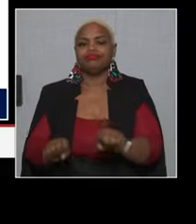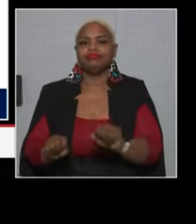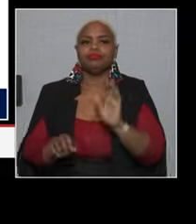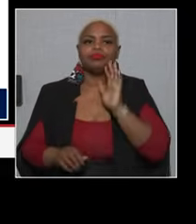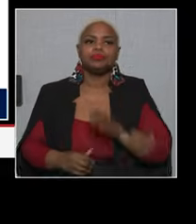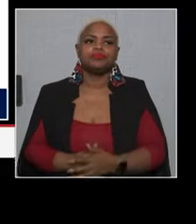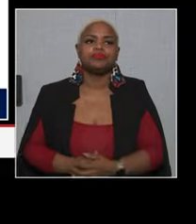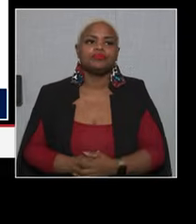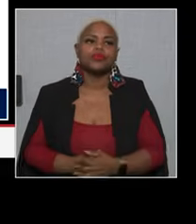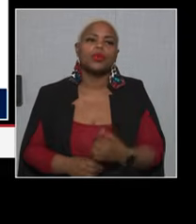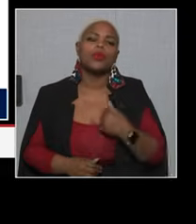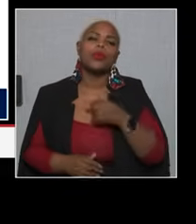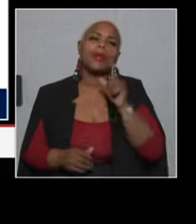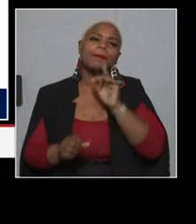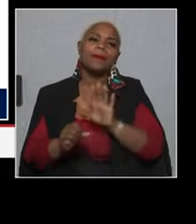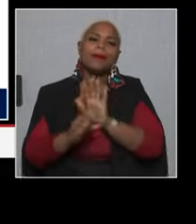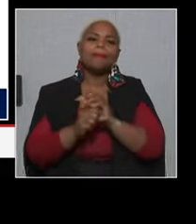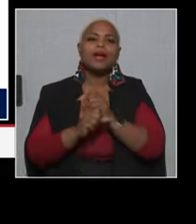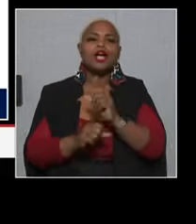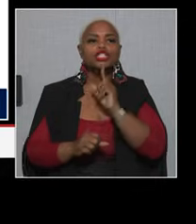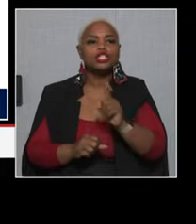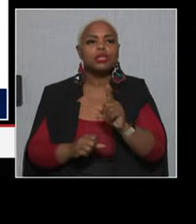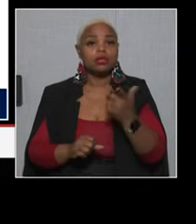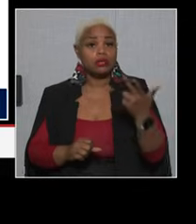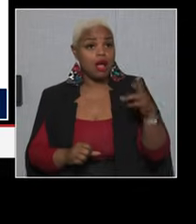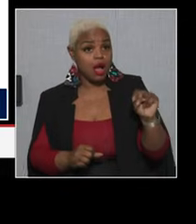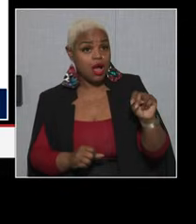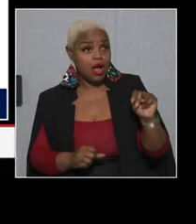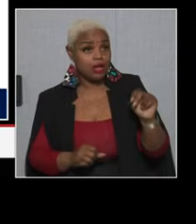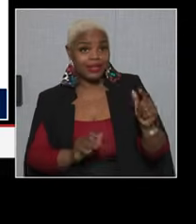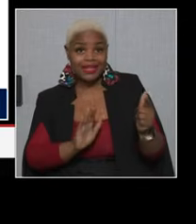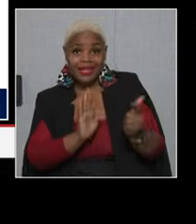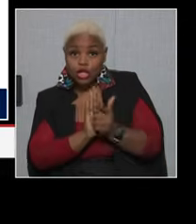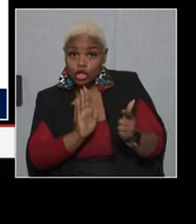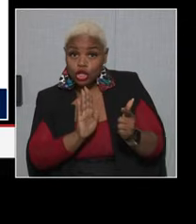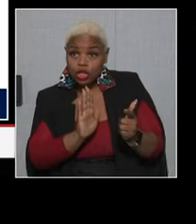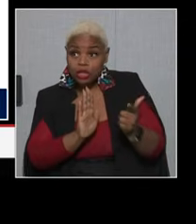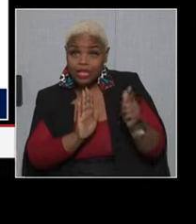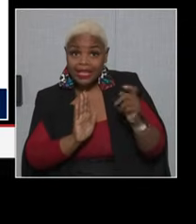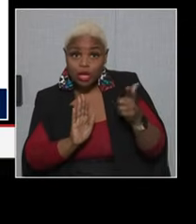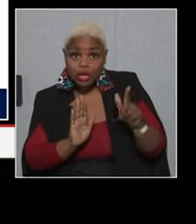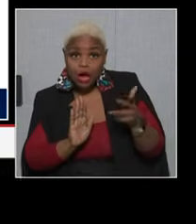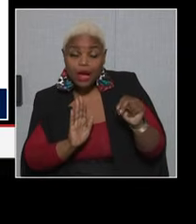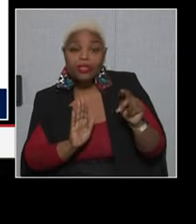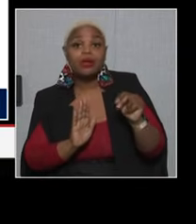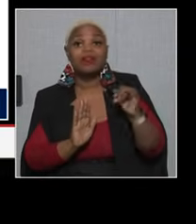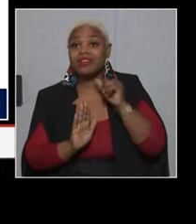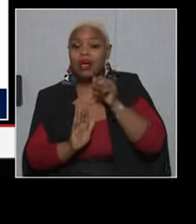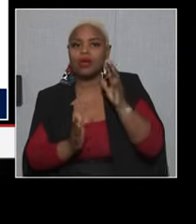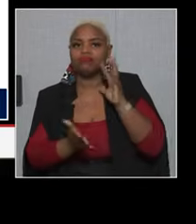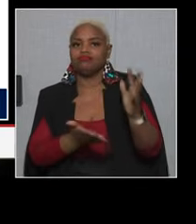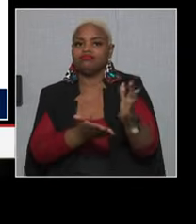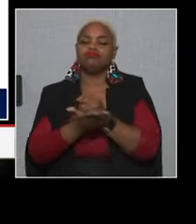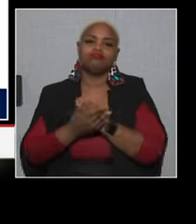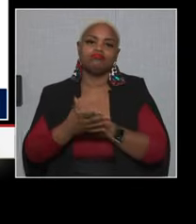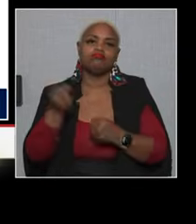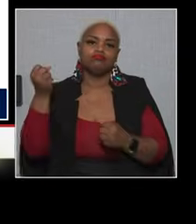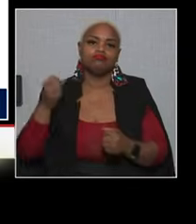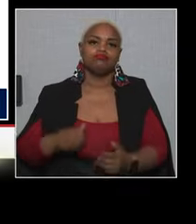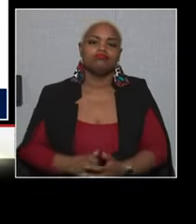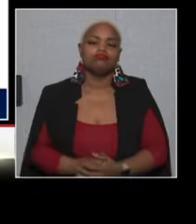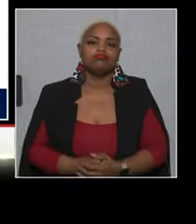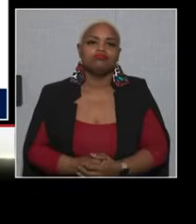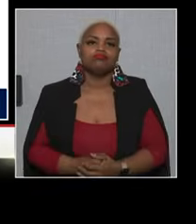firearms from our streets. We've recovered more than 5,000 firearms over the last 2 years,